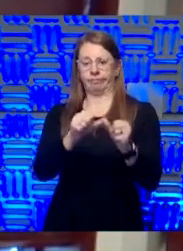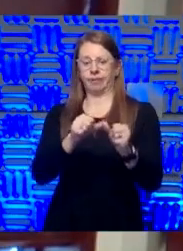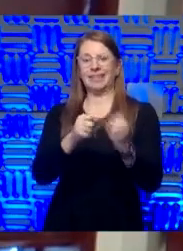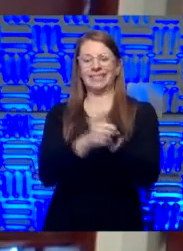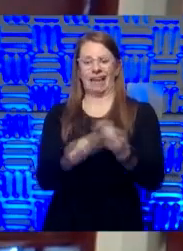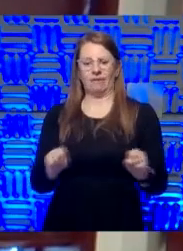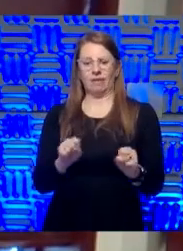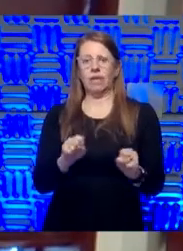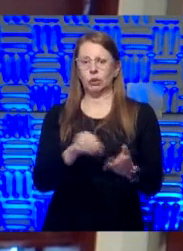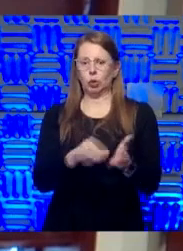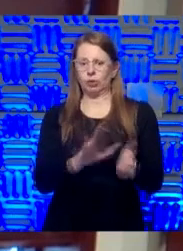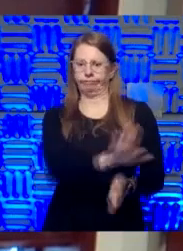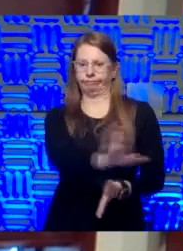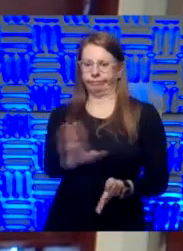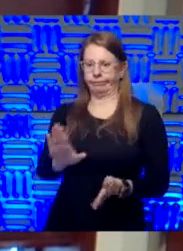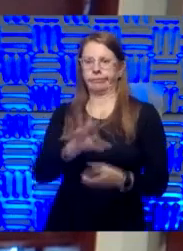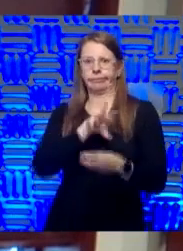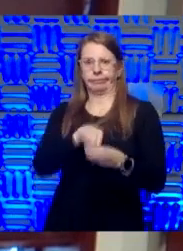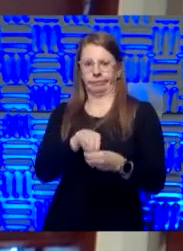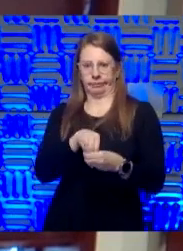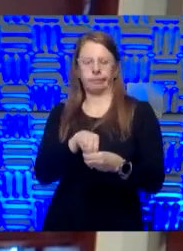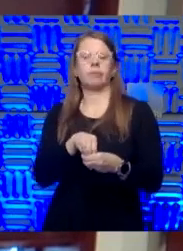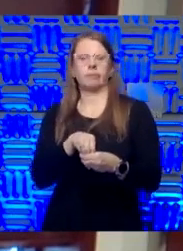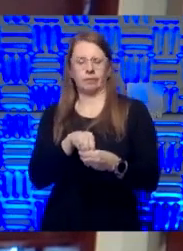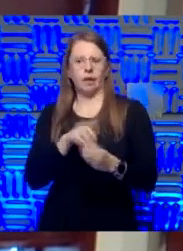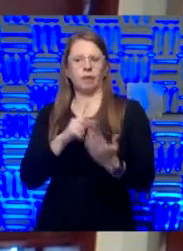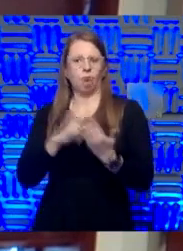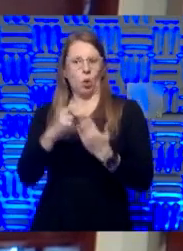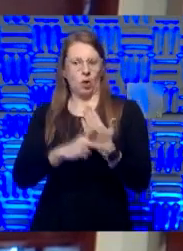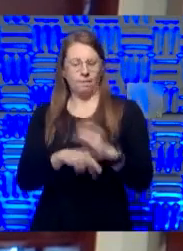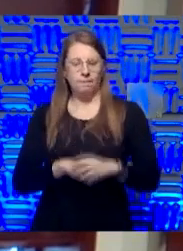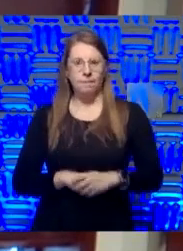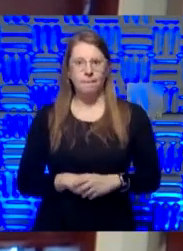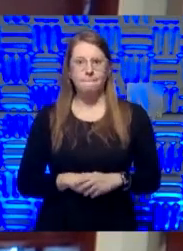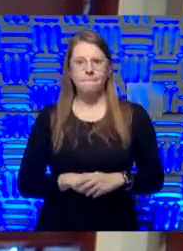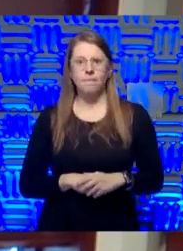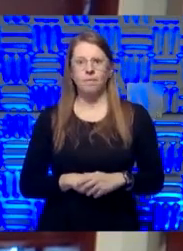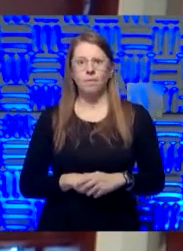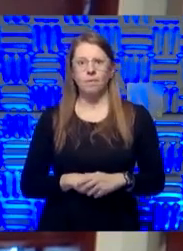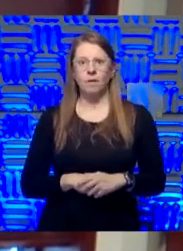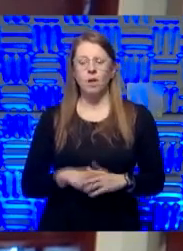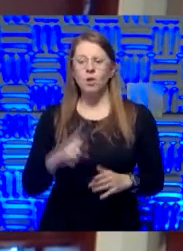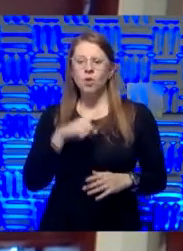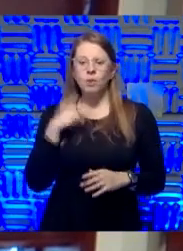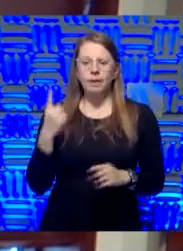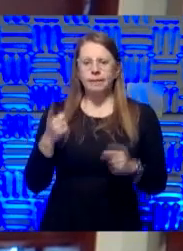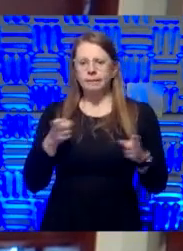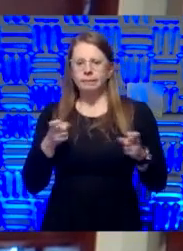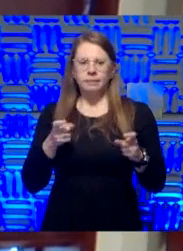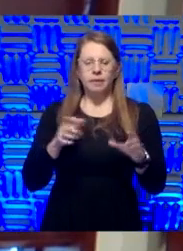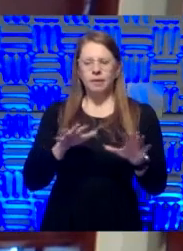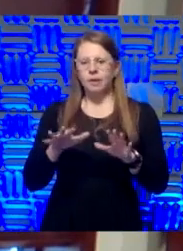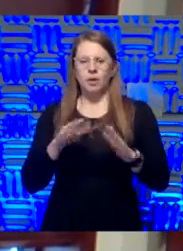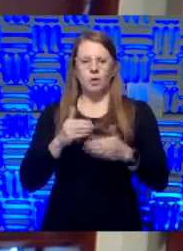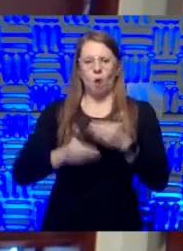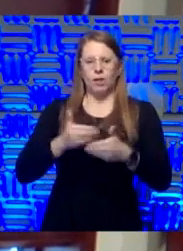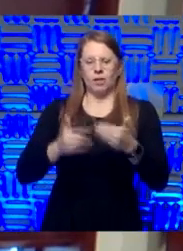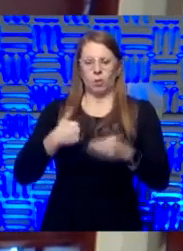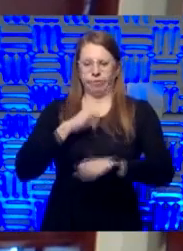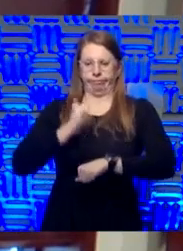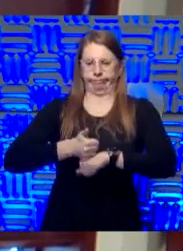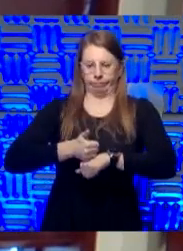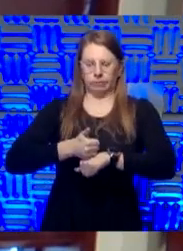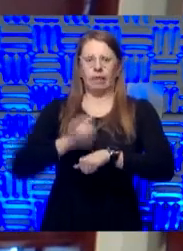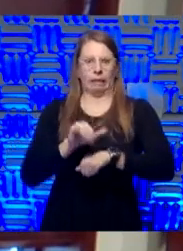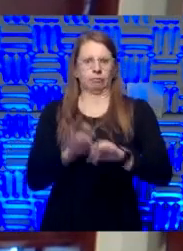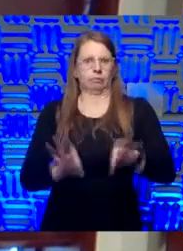activity program, and we're no better than the risk mitigation processes that we put in place. So